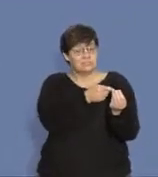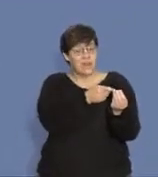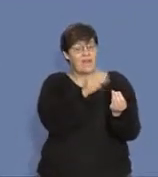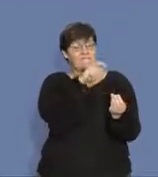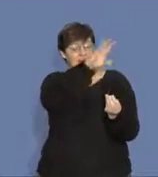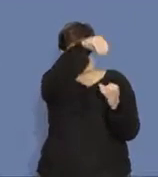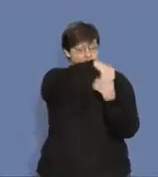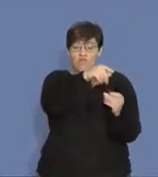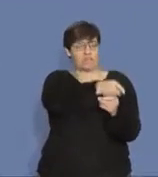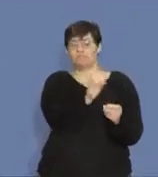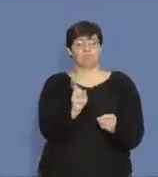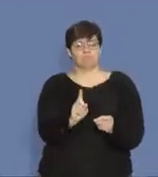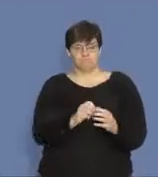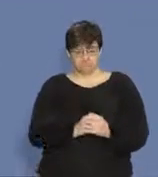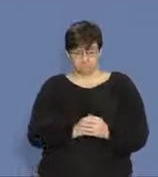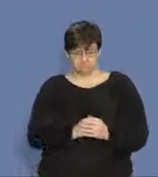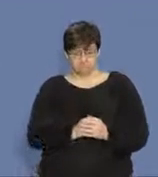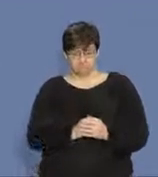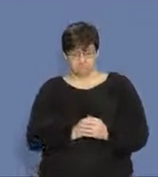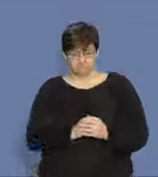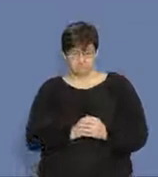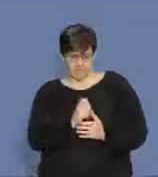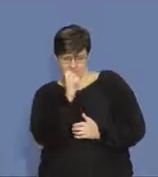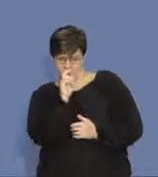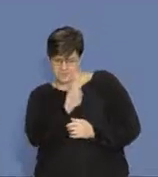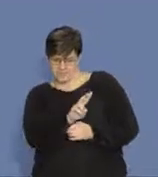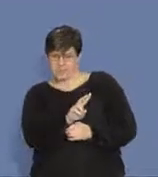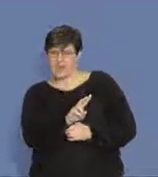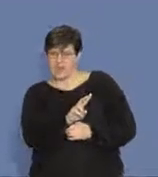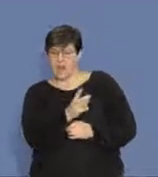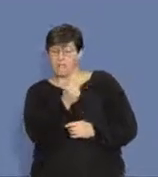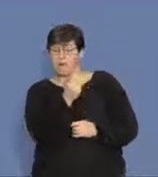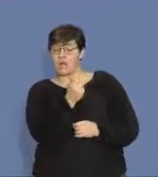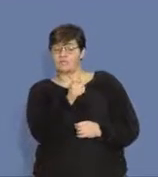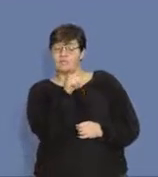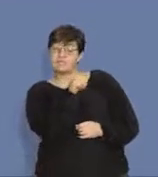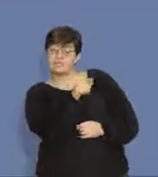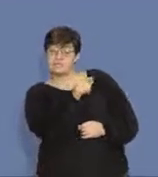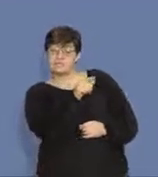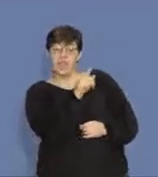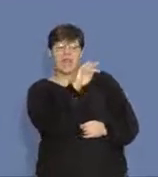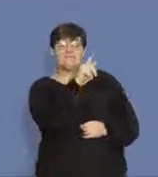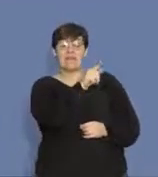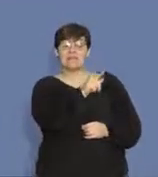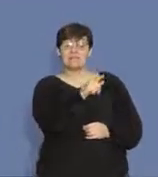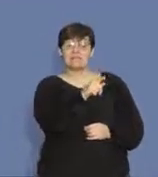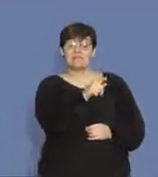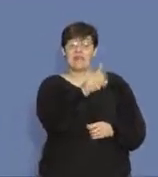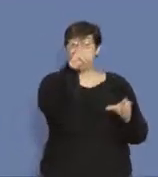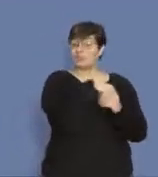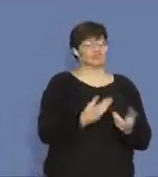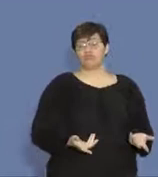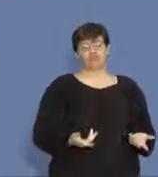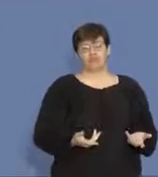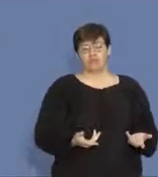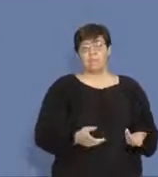Excluding VAT. Okay, so immediately you can see that the price that you are seeing there is the